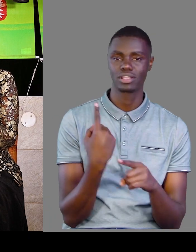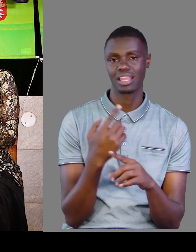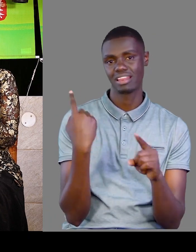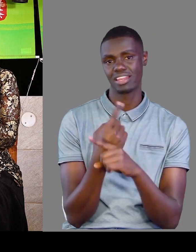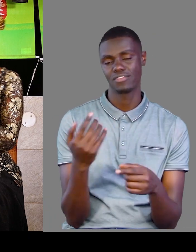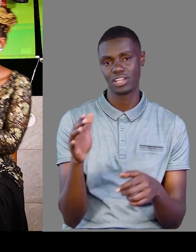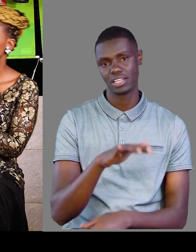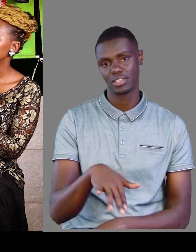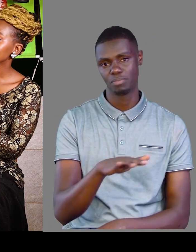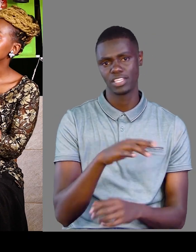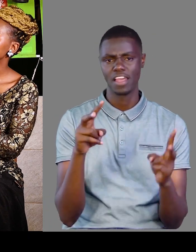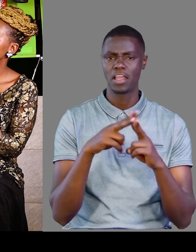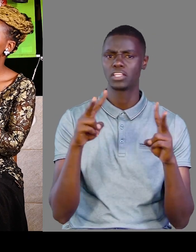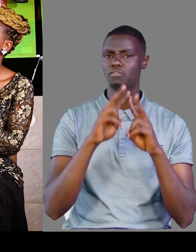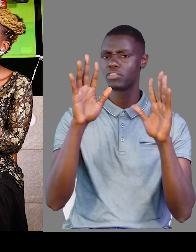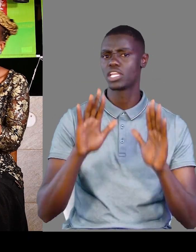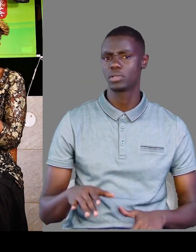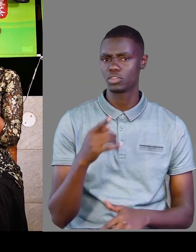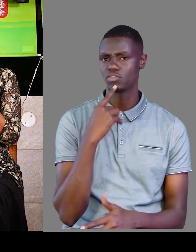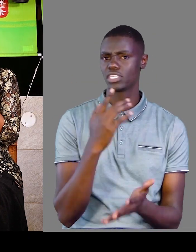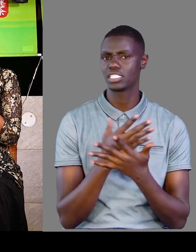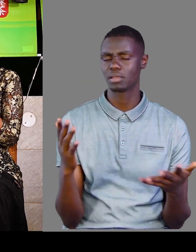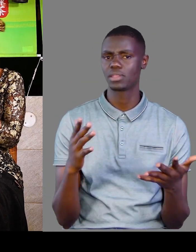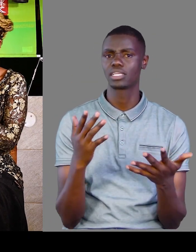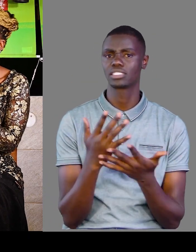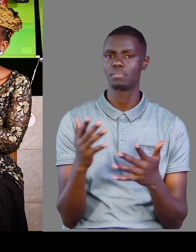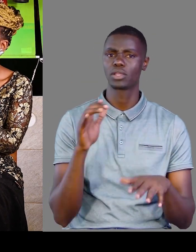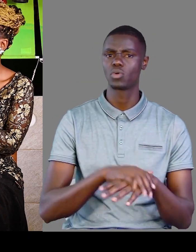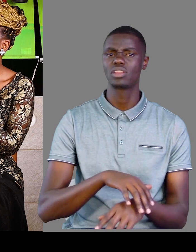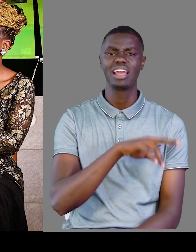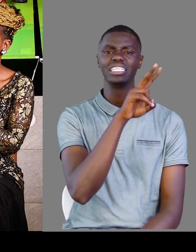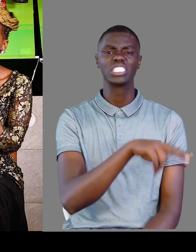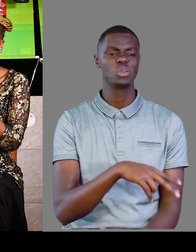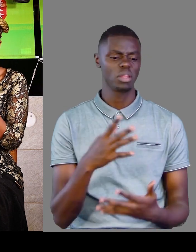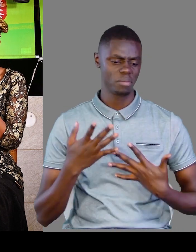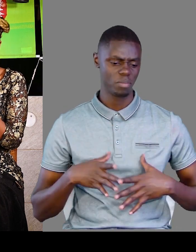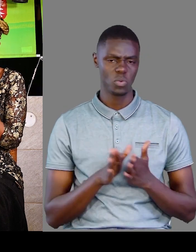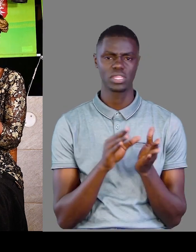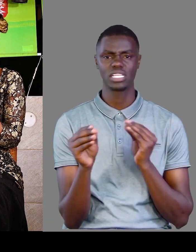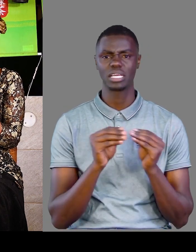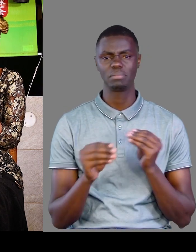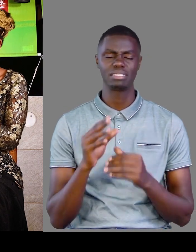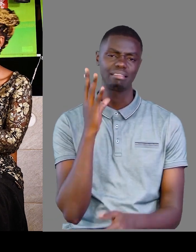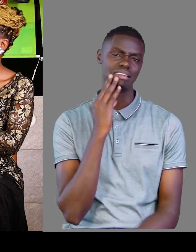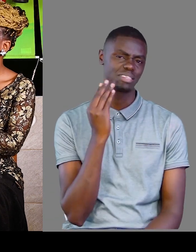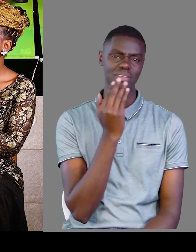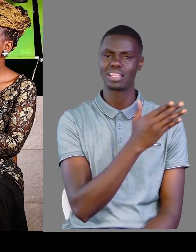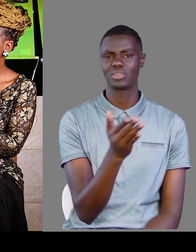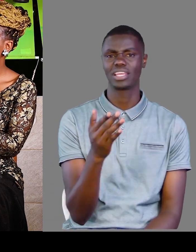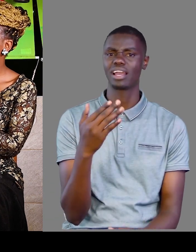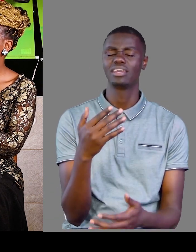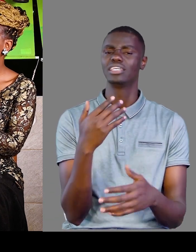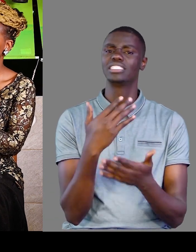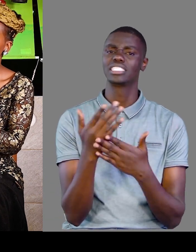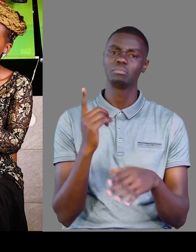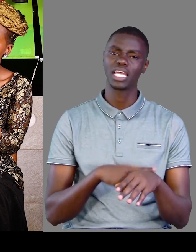And that is very, very important. You have mentioned something very, very good. The stereotyping that persons with disabilities get to experience out here. Sometimes we make comments